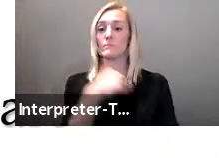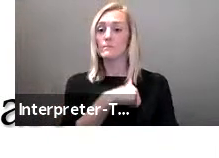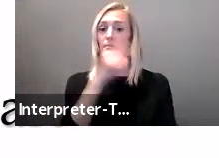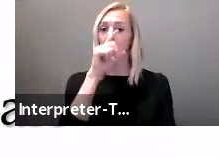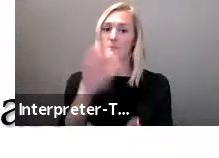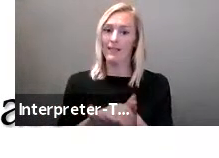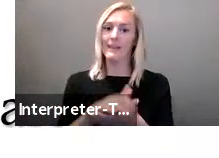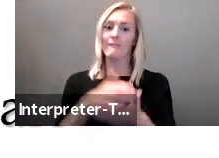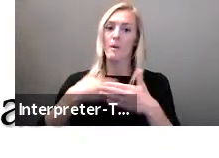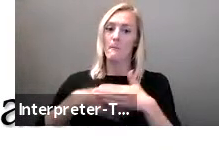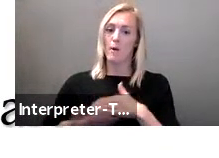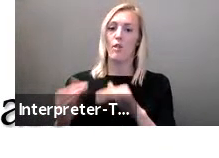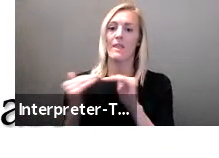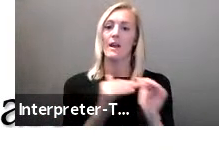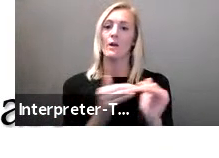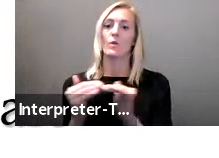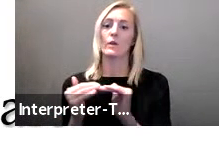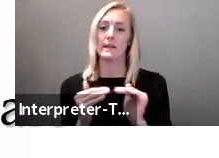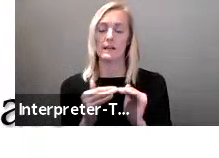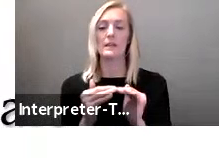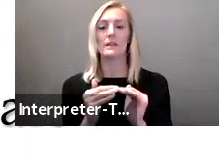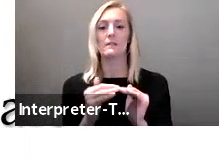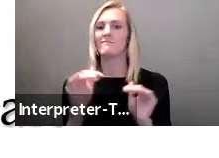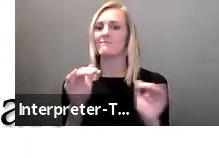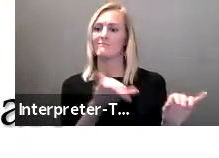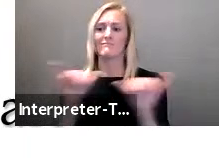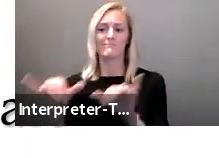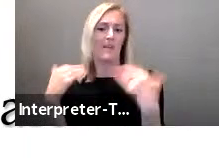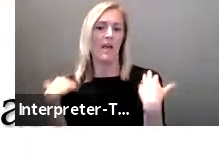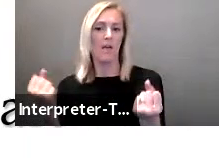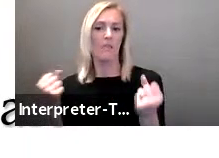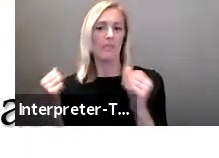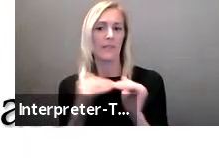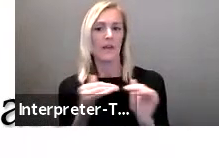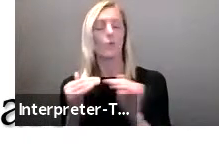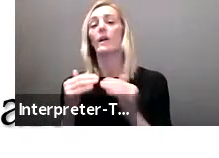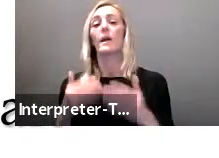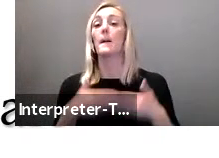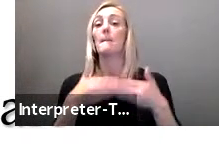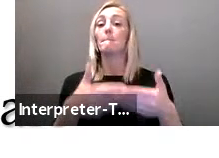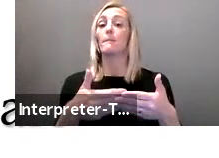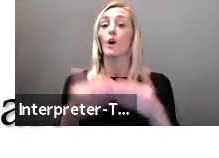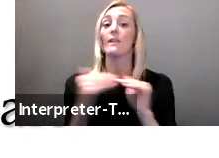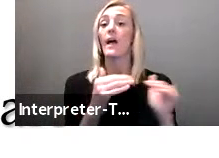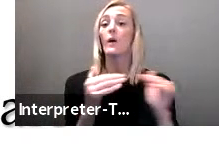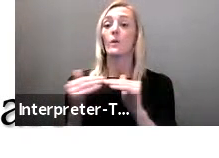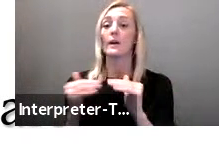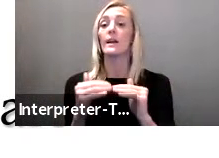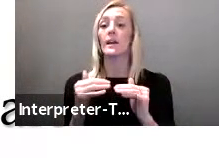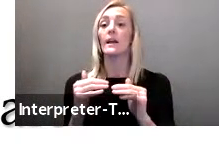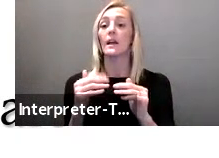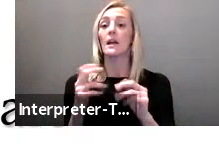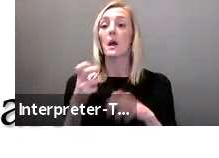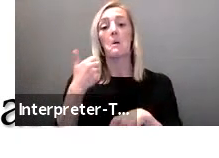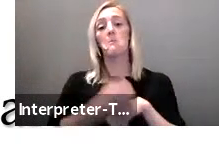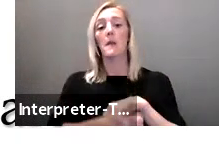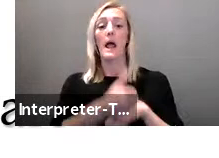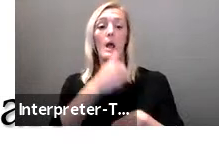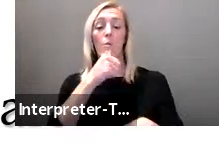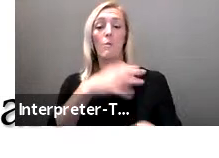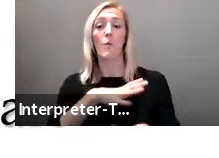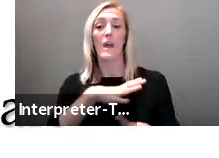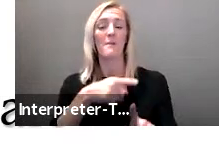birth equity, which is also health equity, because birth equity shifts the blame from women for poor health outcomes to